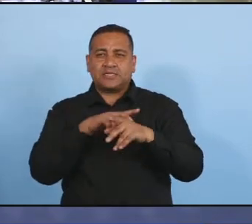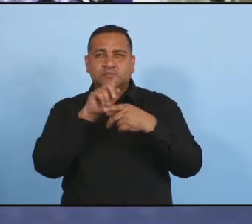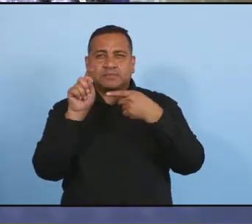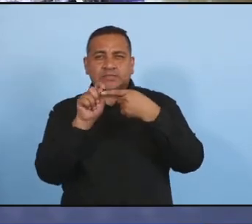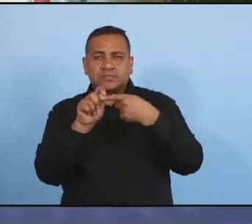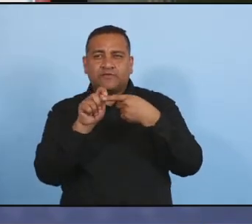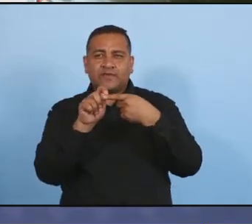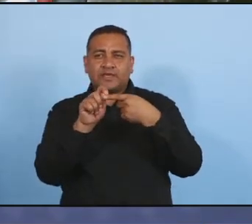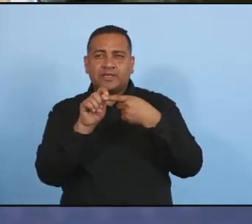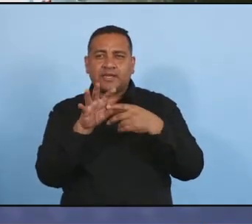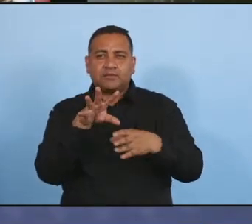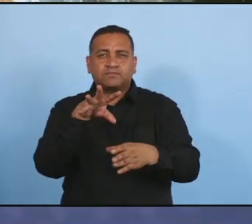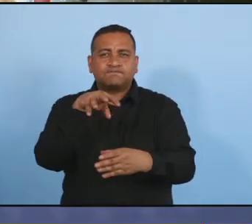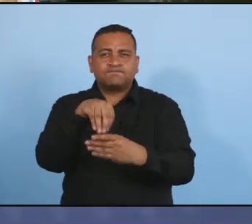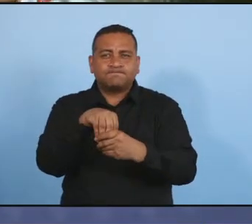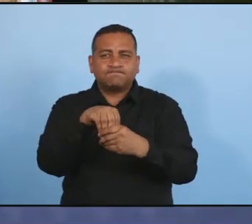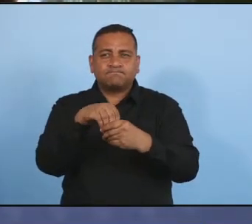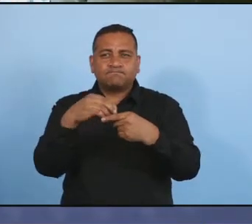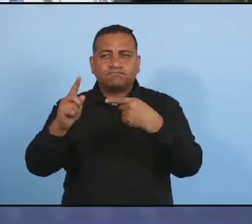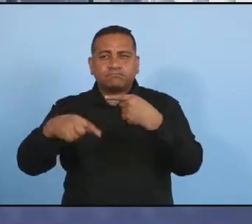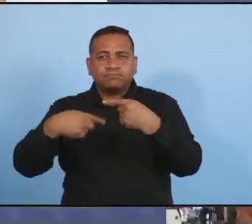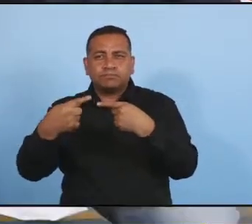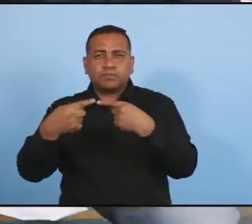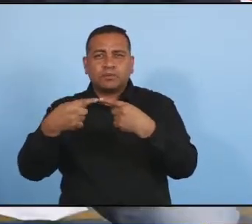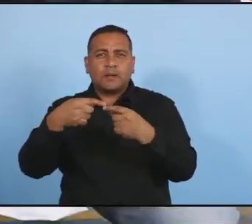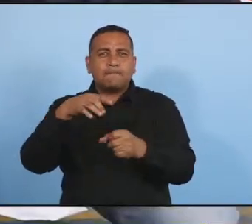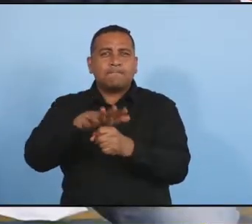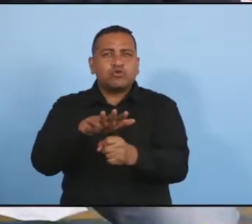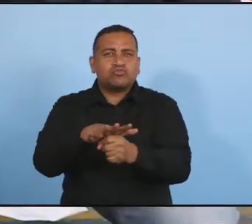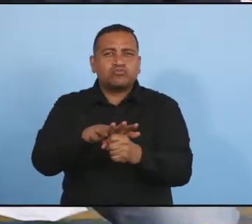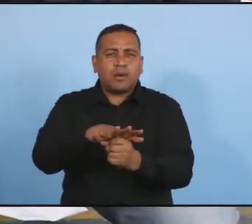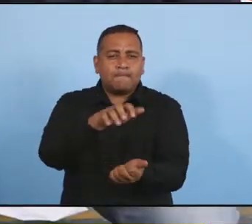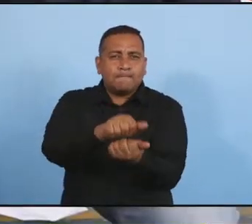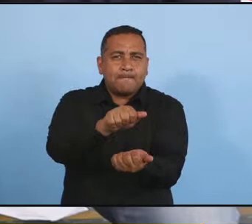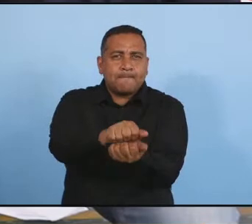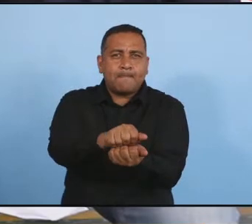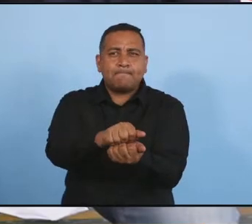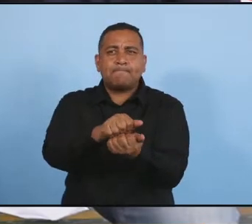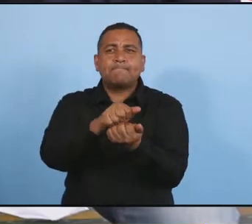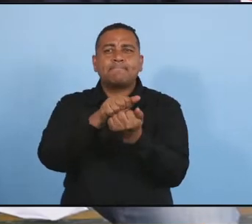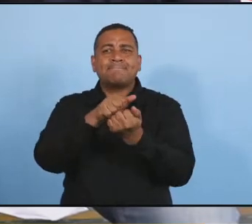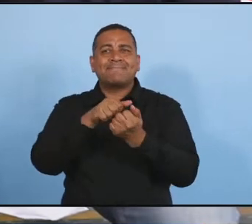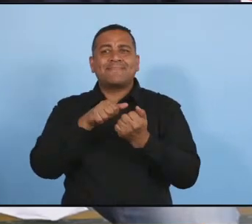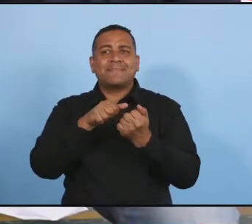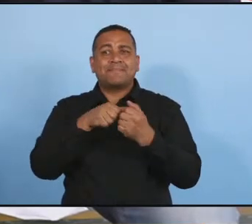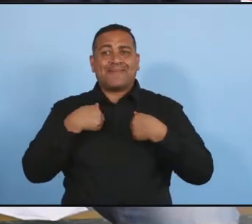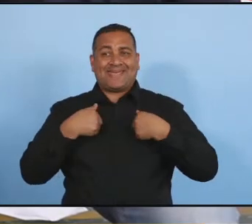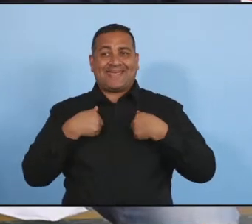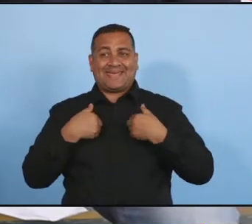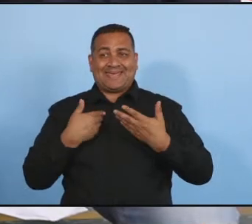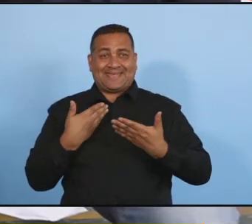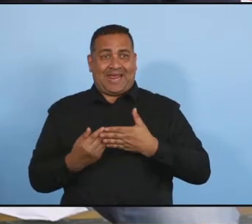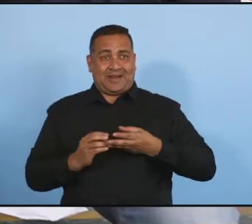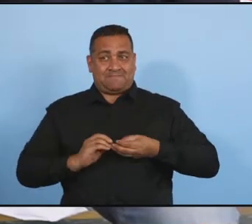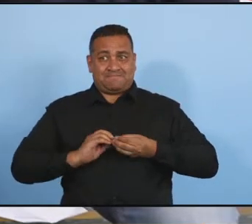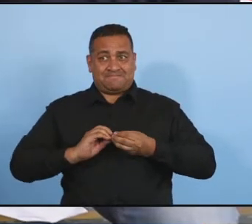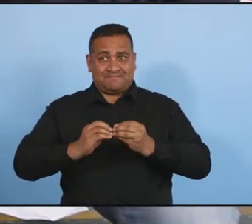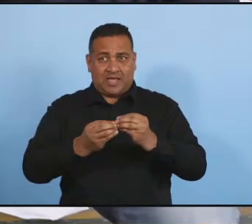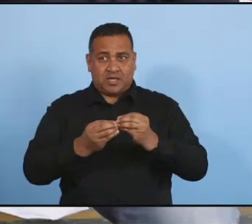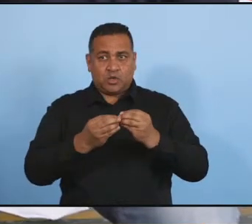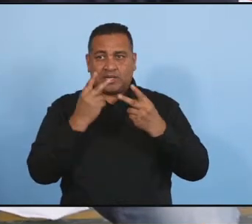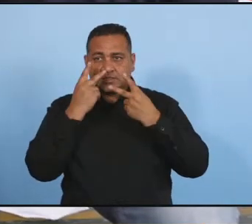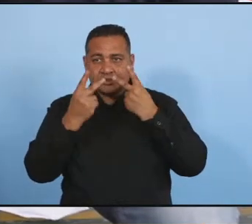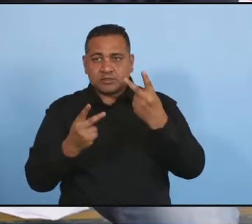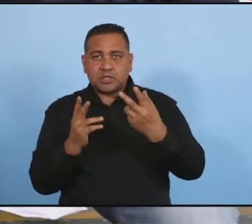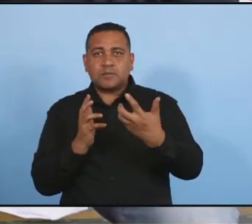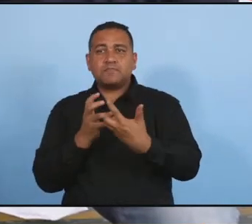You disassemble a pump, you see something is broken onto it. Oh, wow. You're having the ability by creating something to fit onto it.